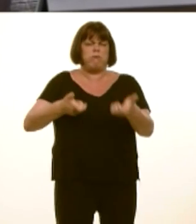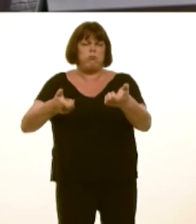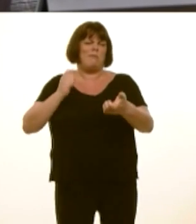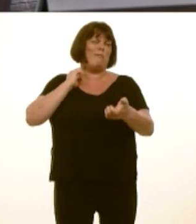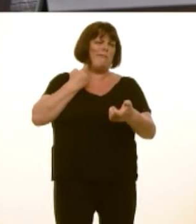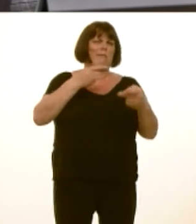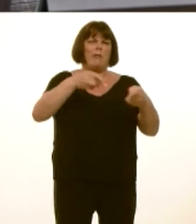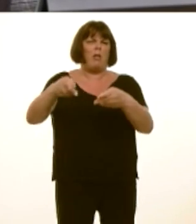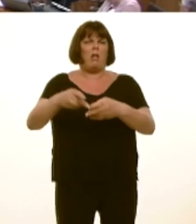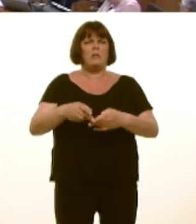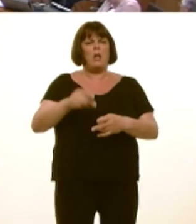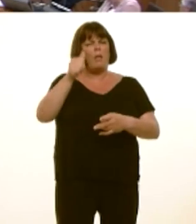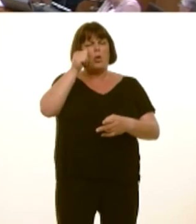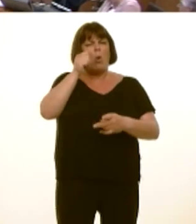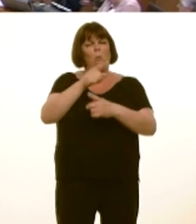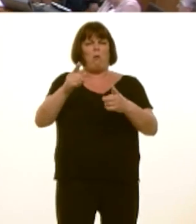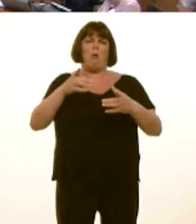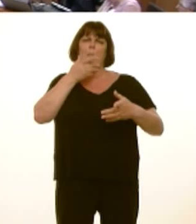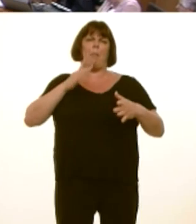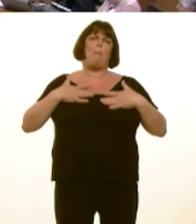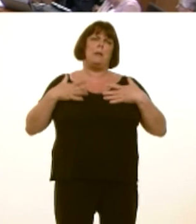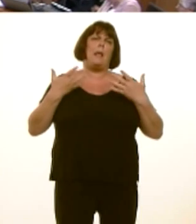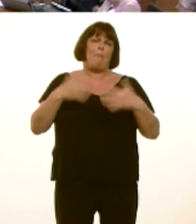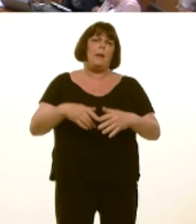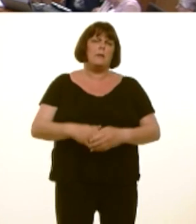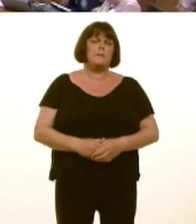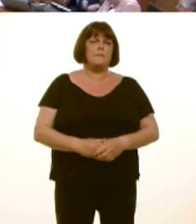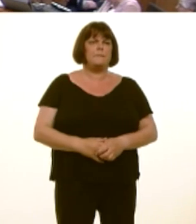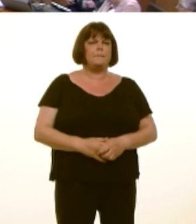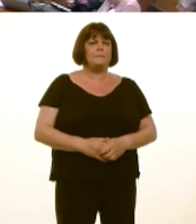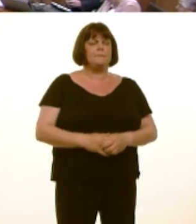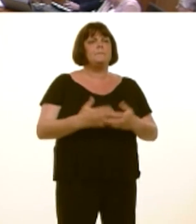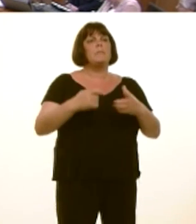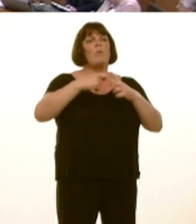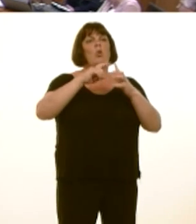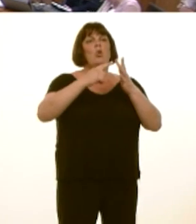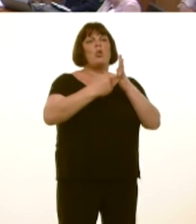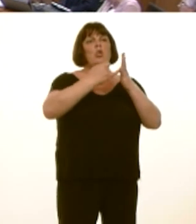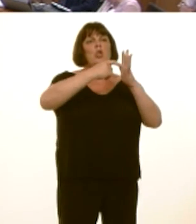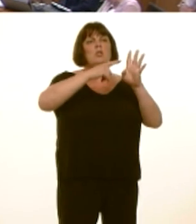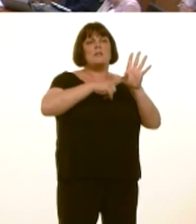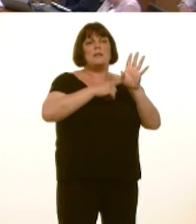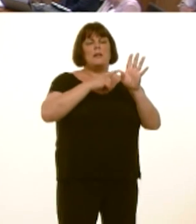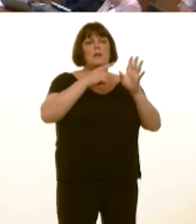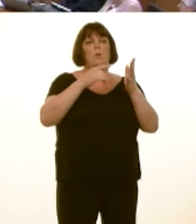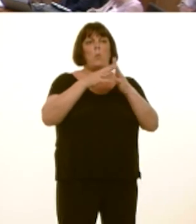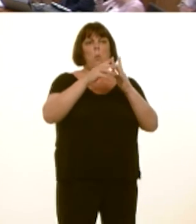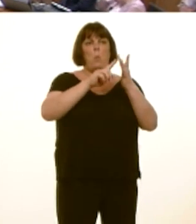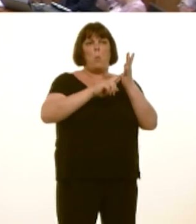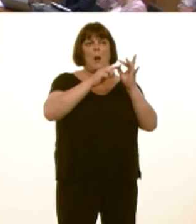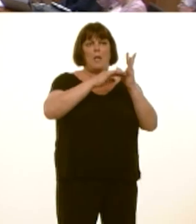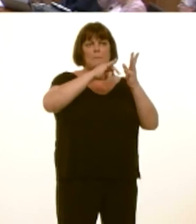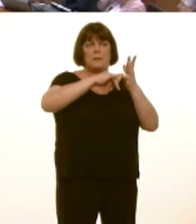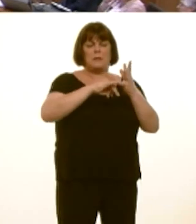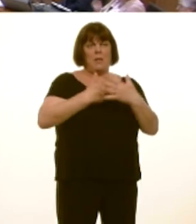abhorrent these attacks were to them. Leader of the Welsh Liberal Democrats, Kirsty Williams. Thank you very much, Presiding Officer. Could